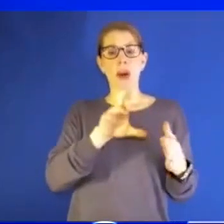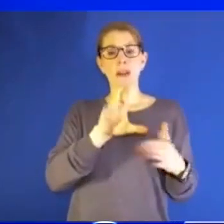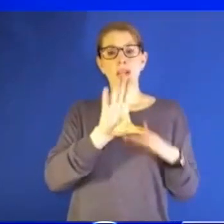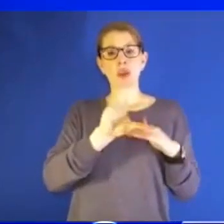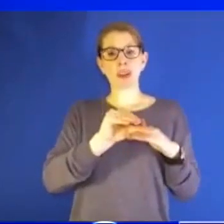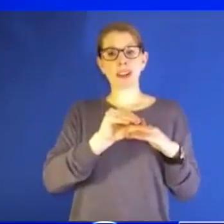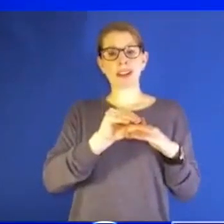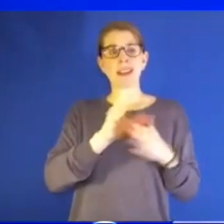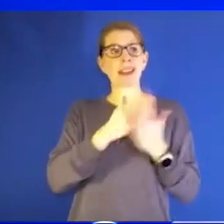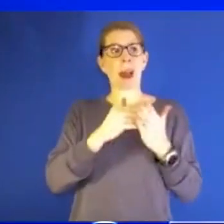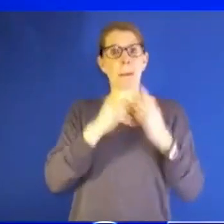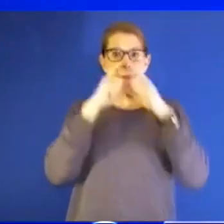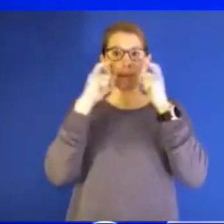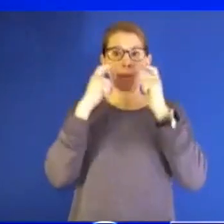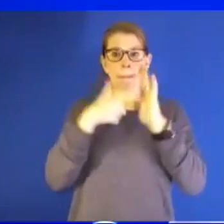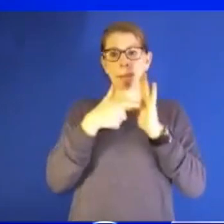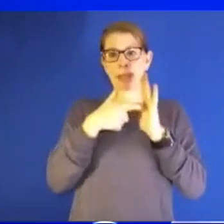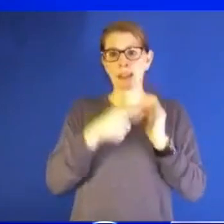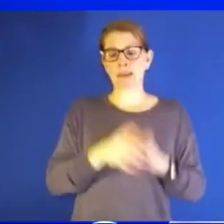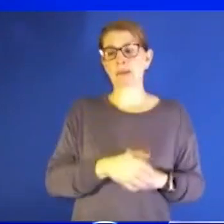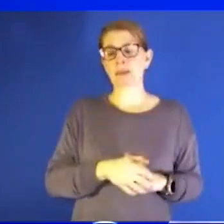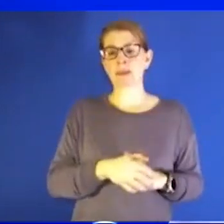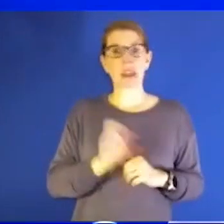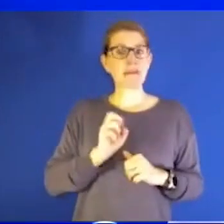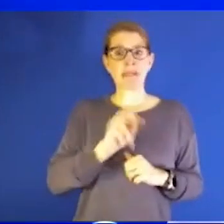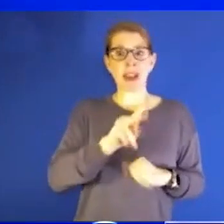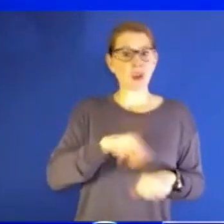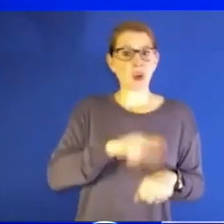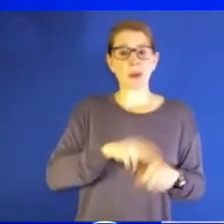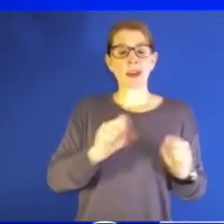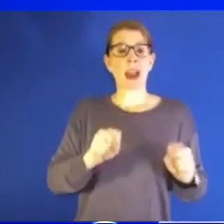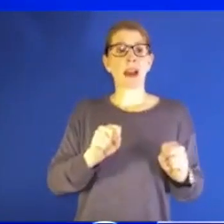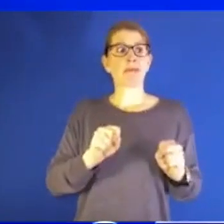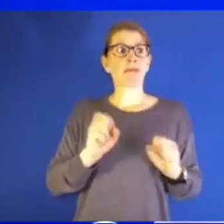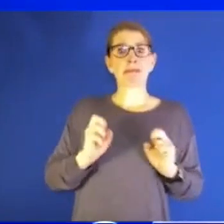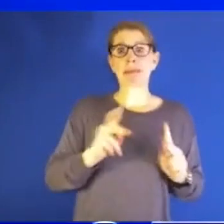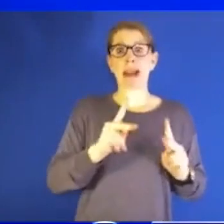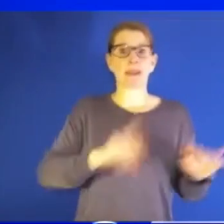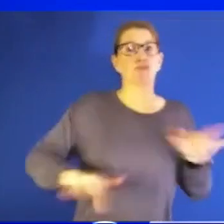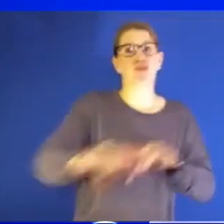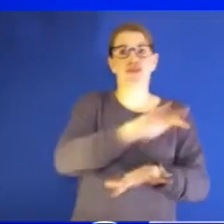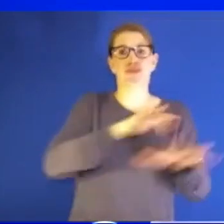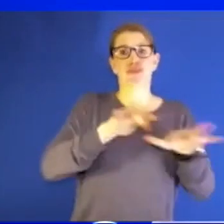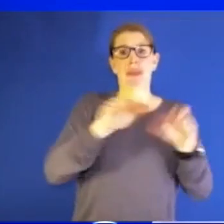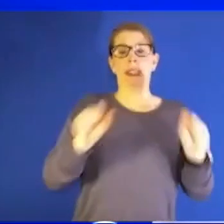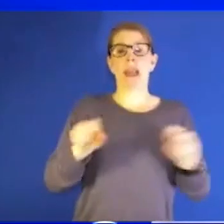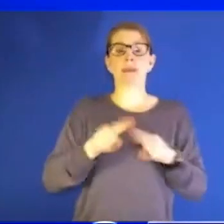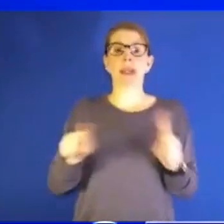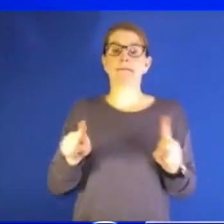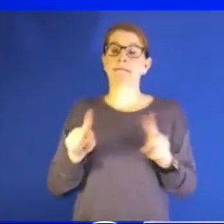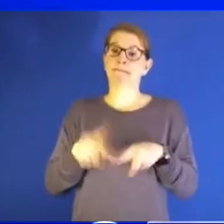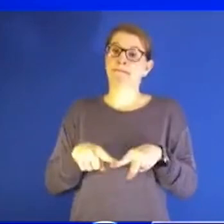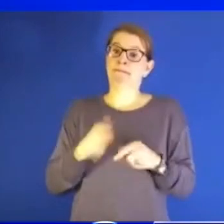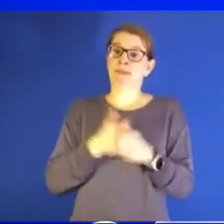mandates, get back to doing those things, get back to those large gatherings. But it really is incumbent upon every person to get vaccinated, to